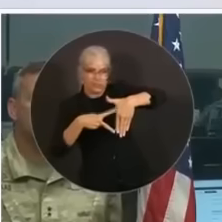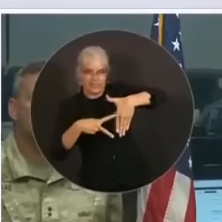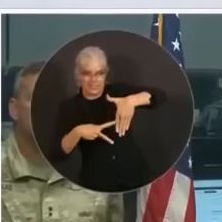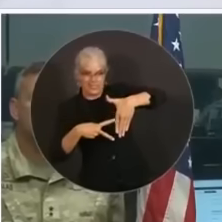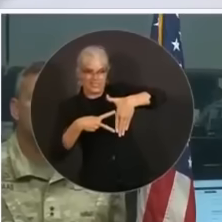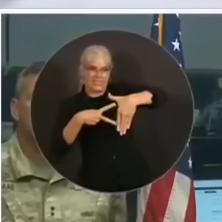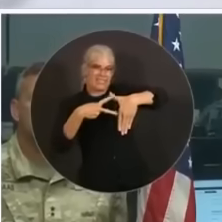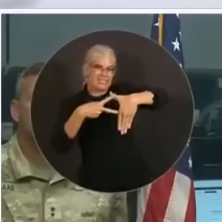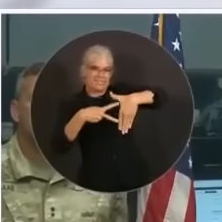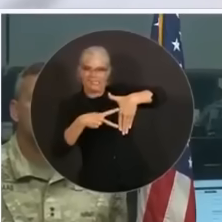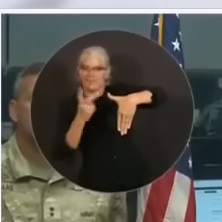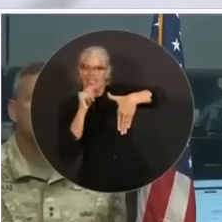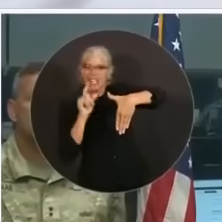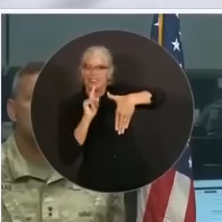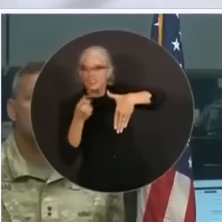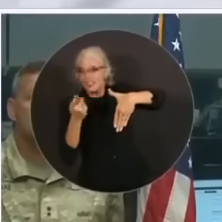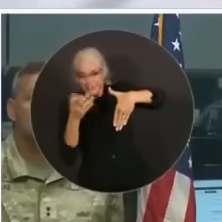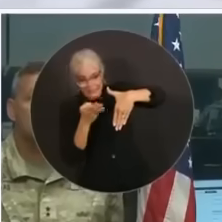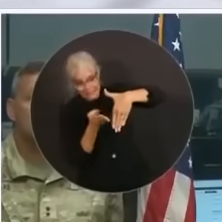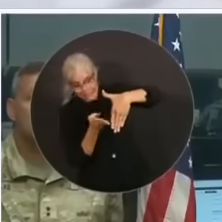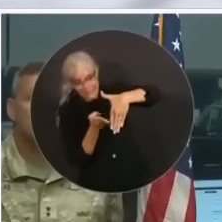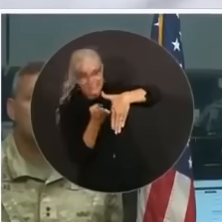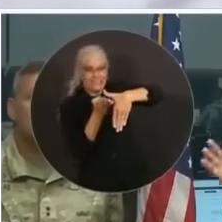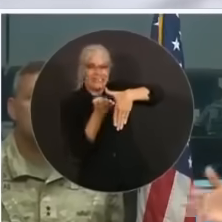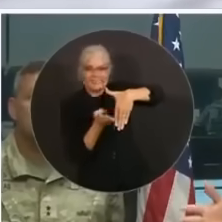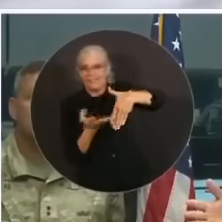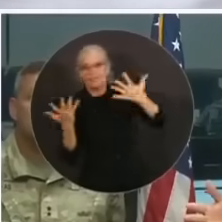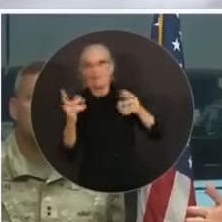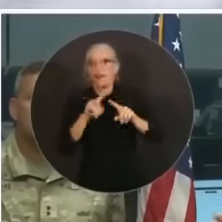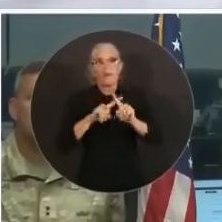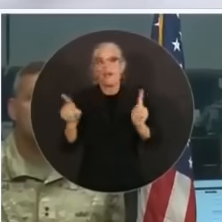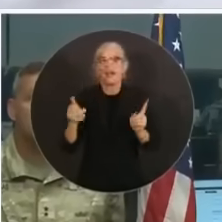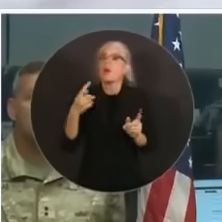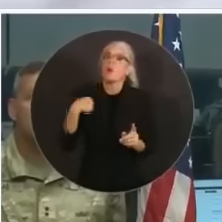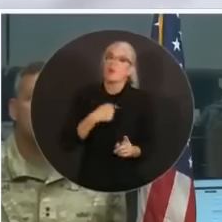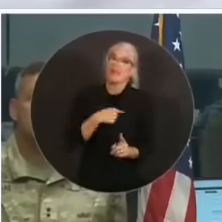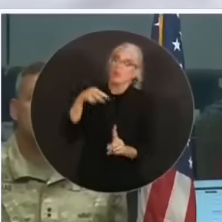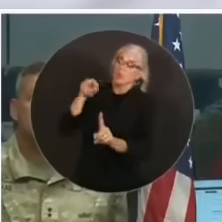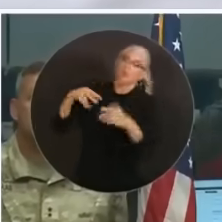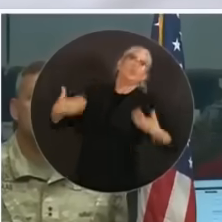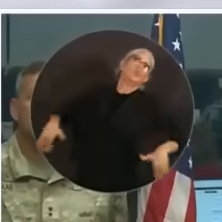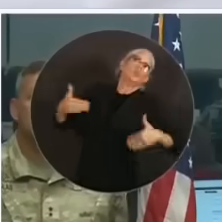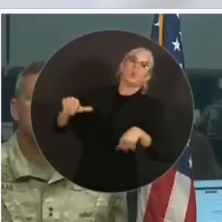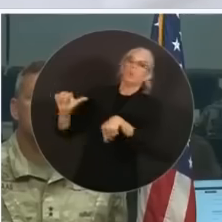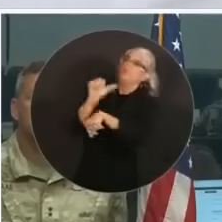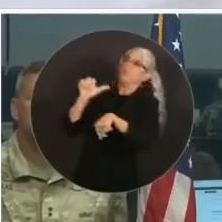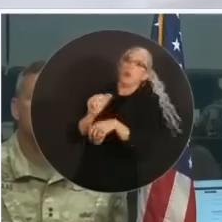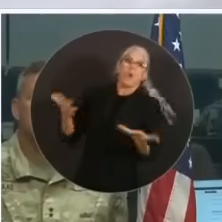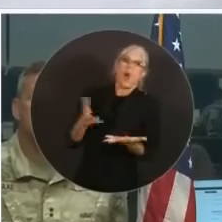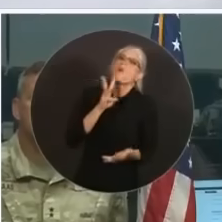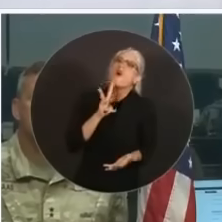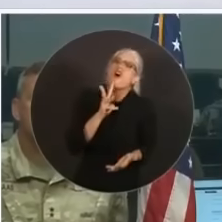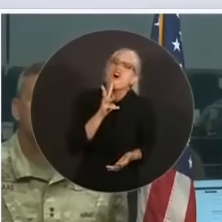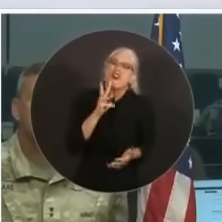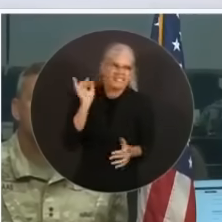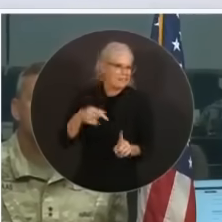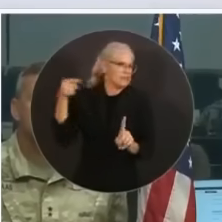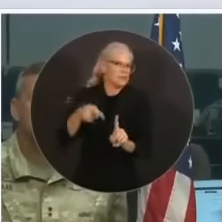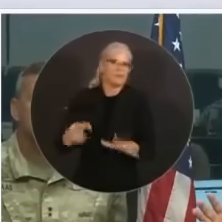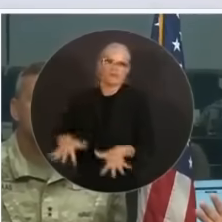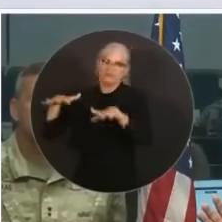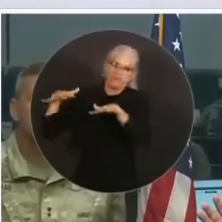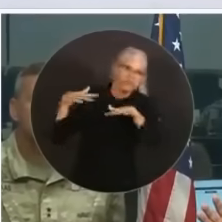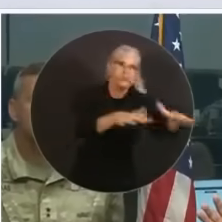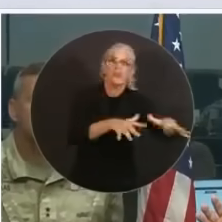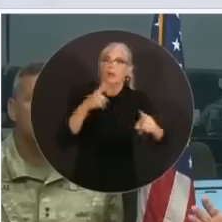a huge difference in terms of who gets the worst surge, how much power is ended up taken out. And so